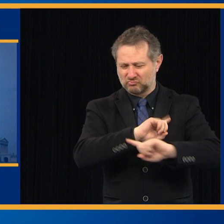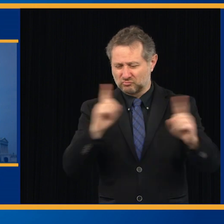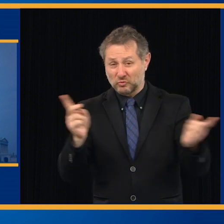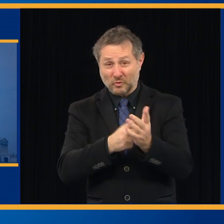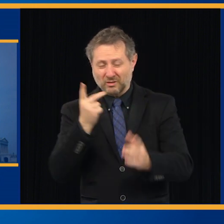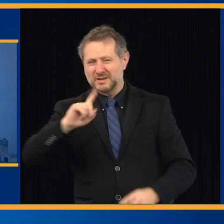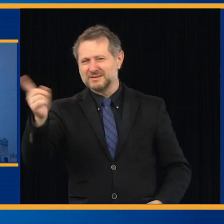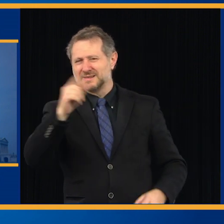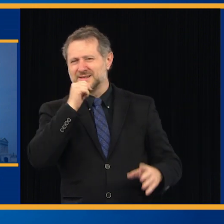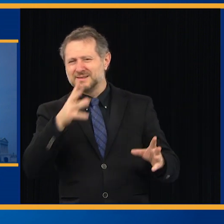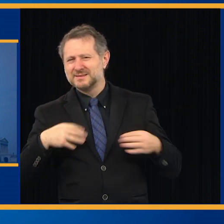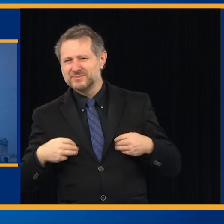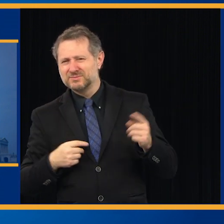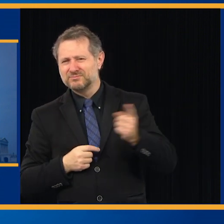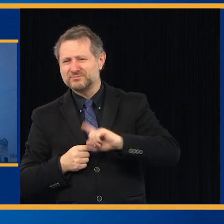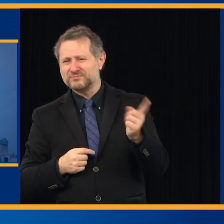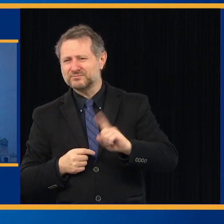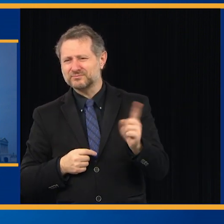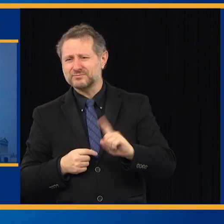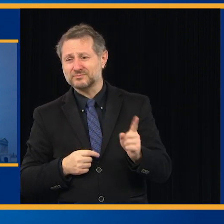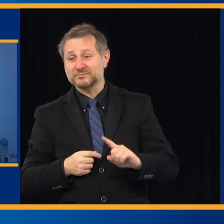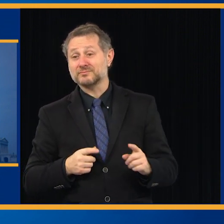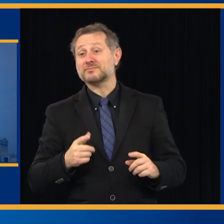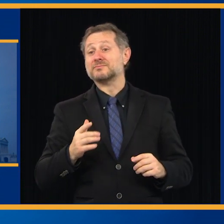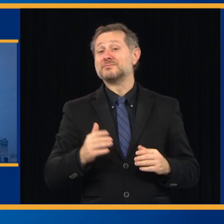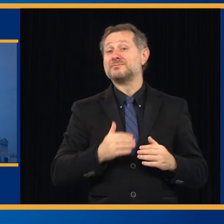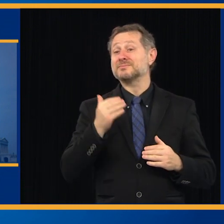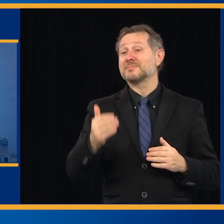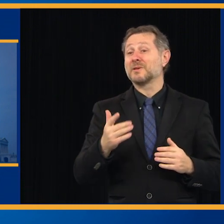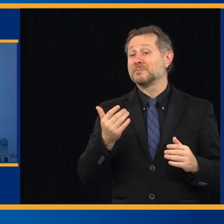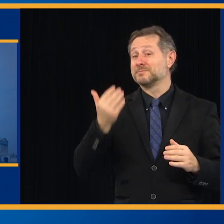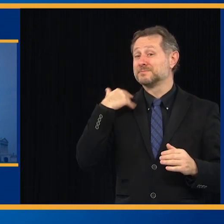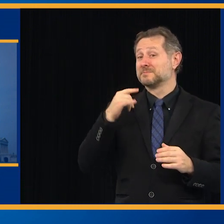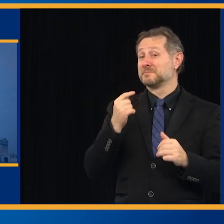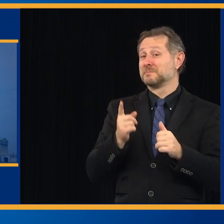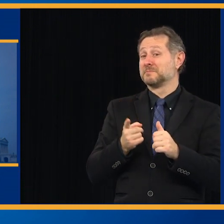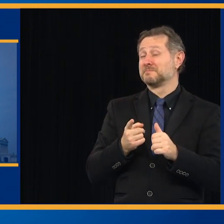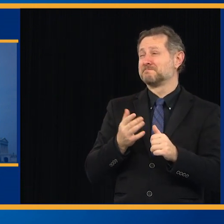Don't do what this nation did after the